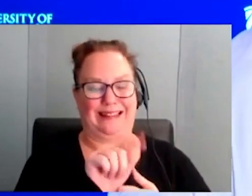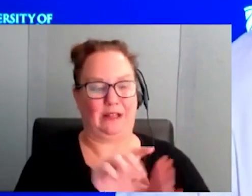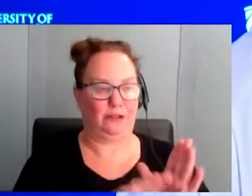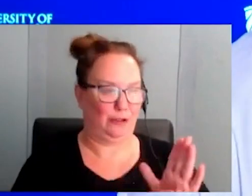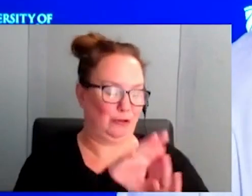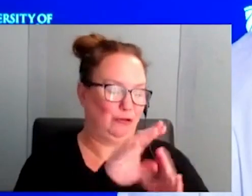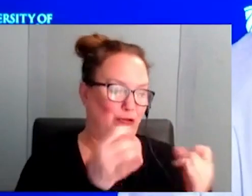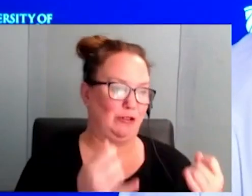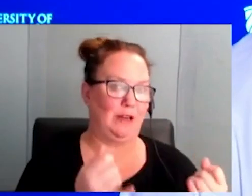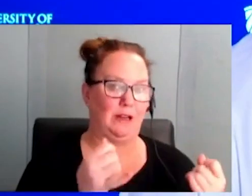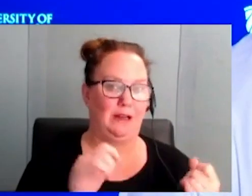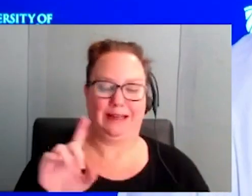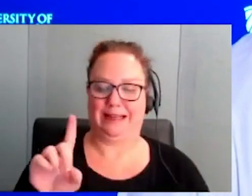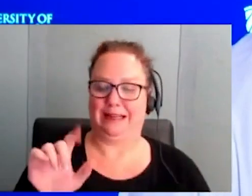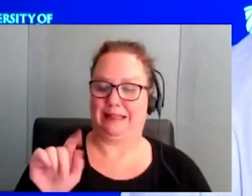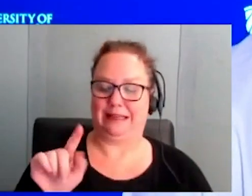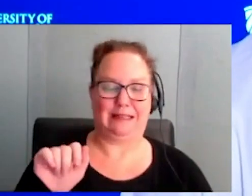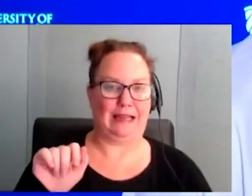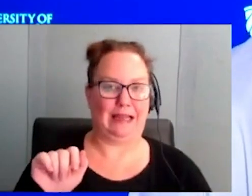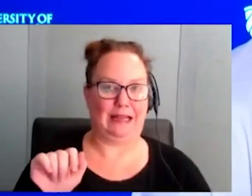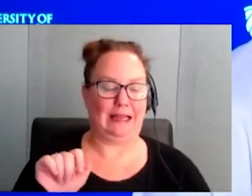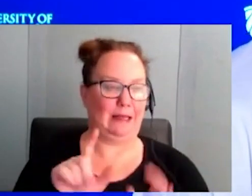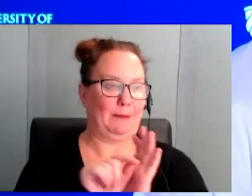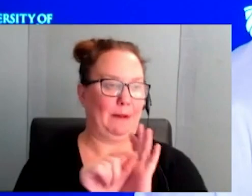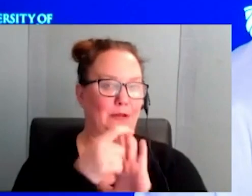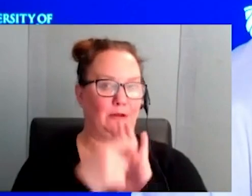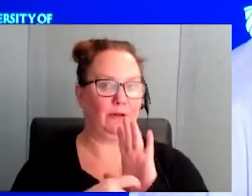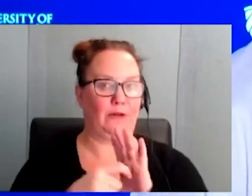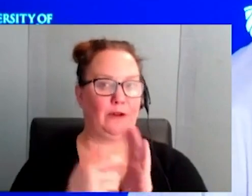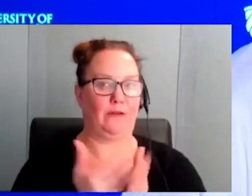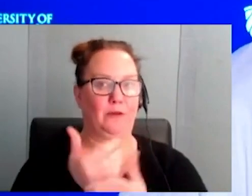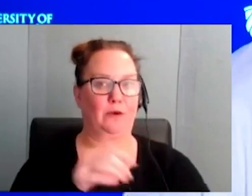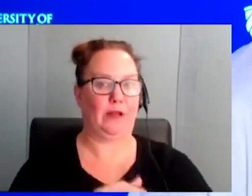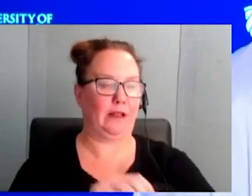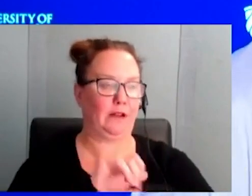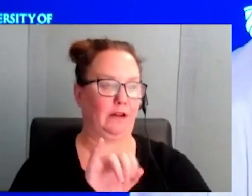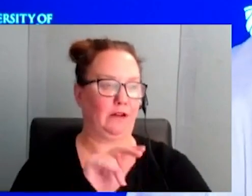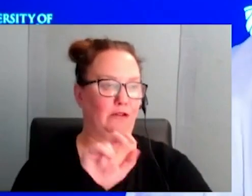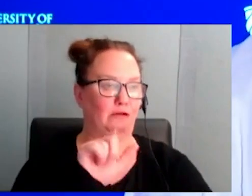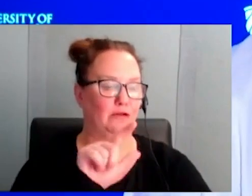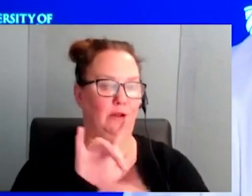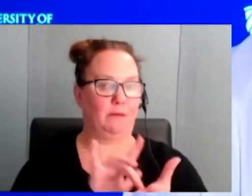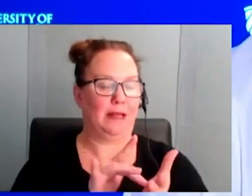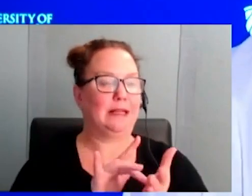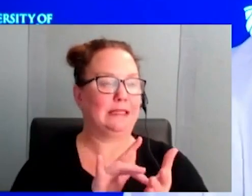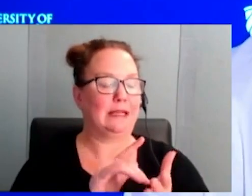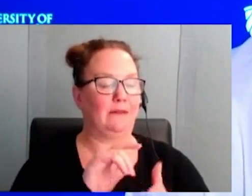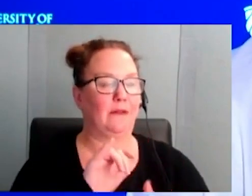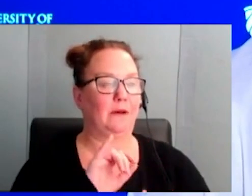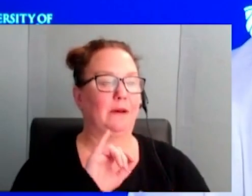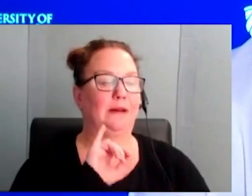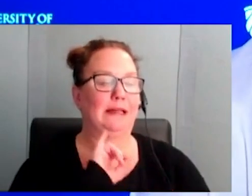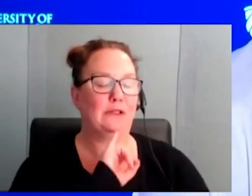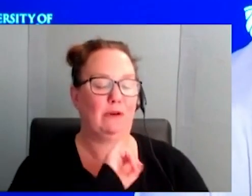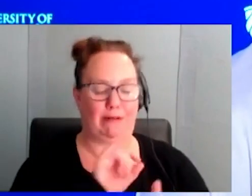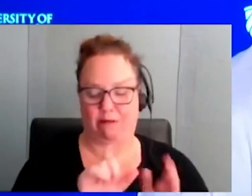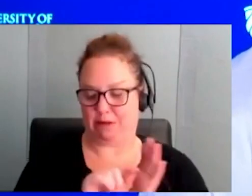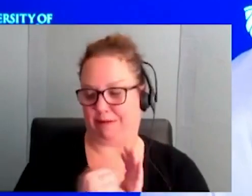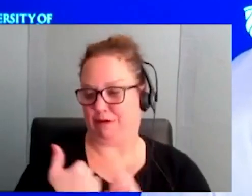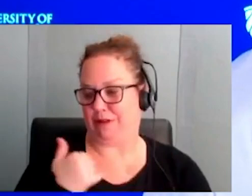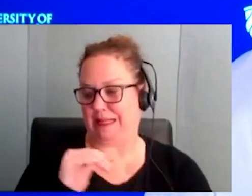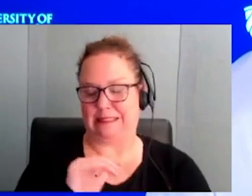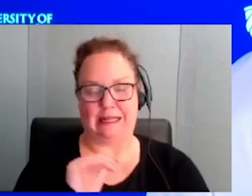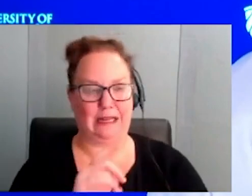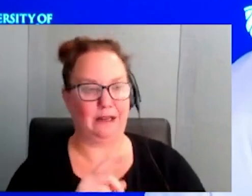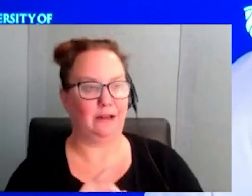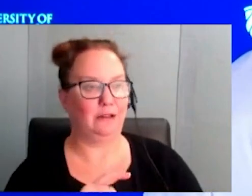the data and the published reports coming from the New England Journal of Medicine out of Israel that was published last night show that